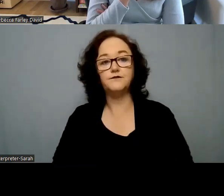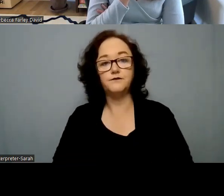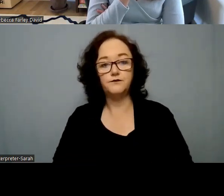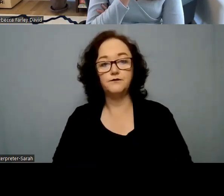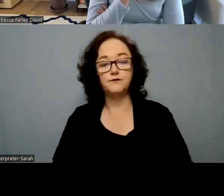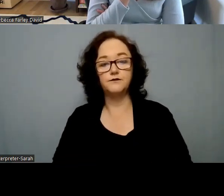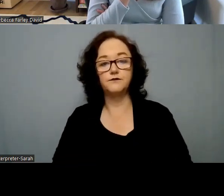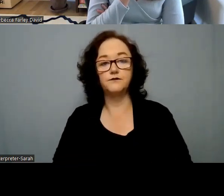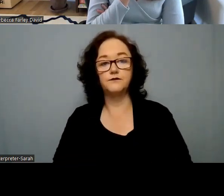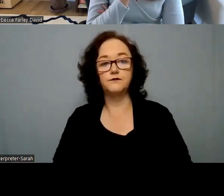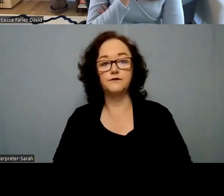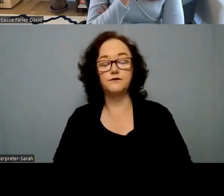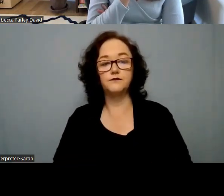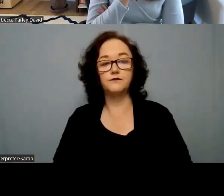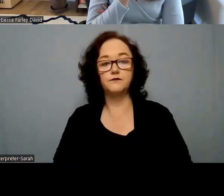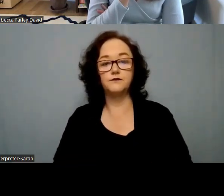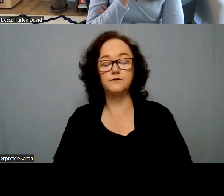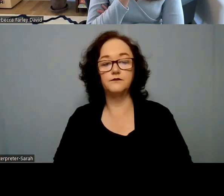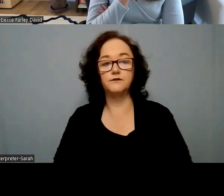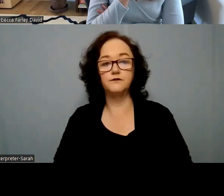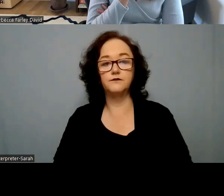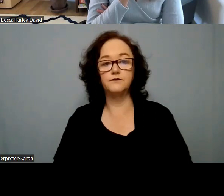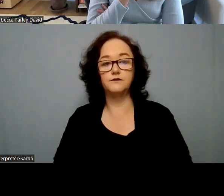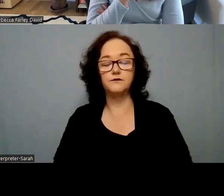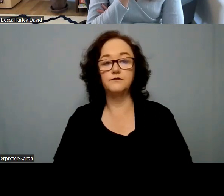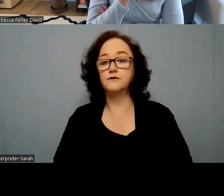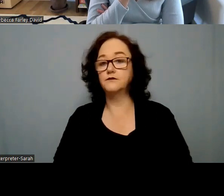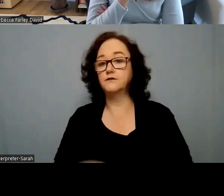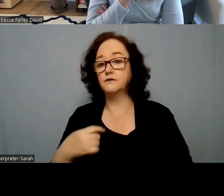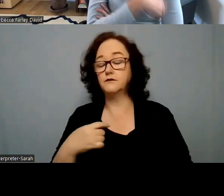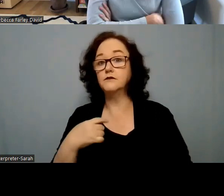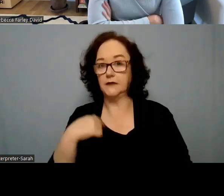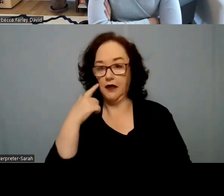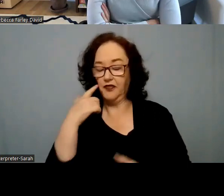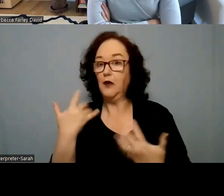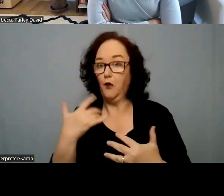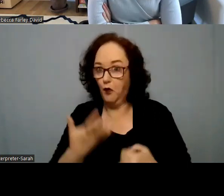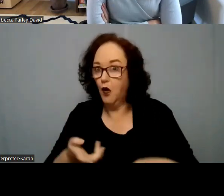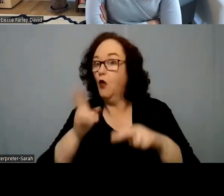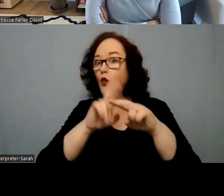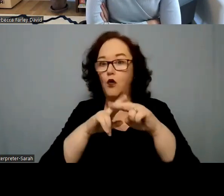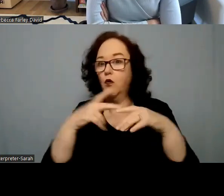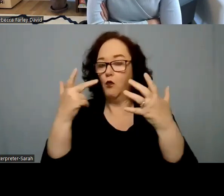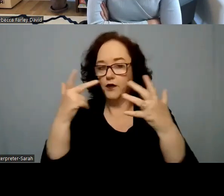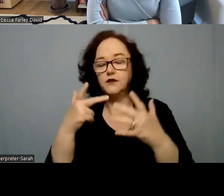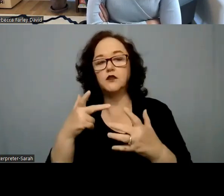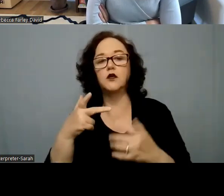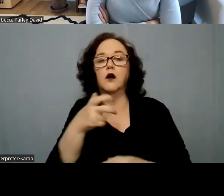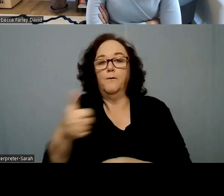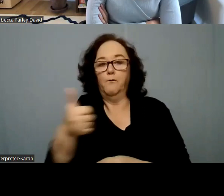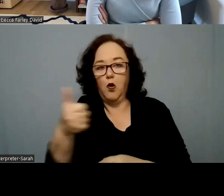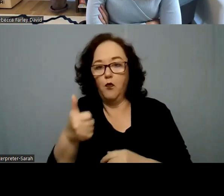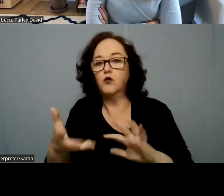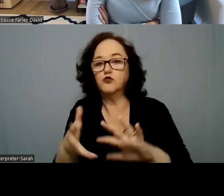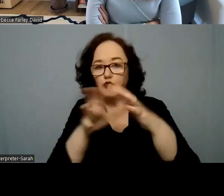And I think where we've seen even bigger gains is in the availability of mobile crisis and crisis stabilization in